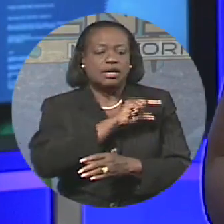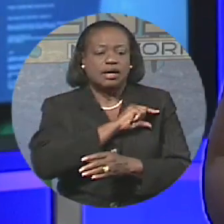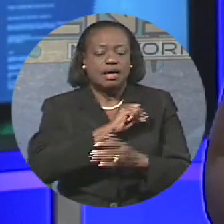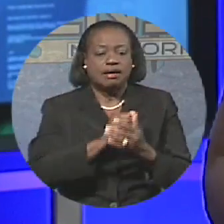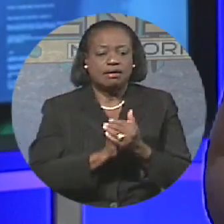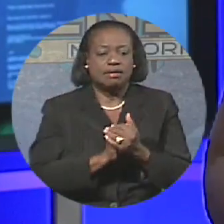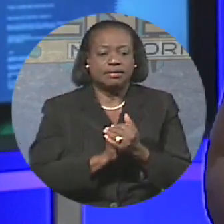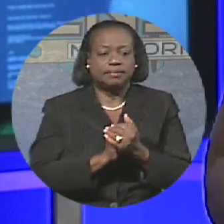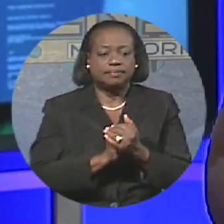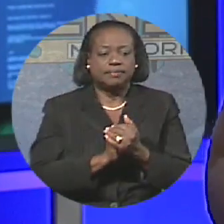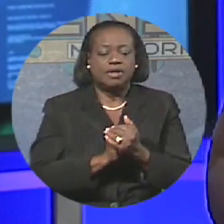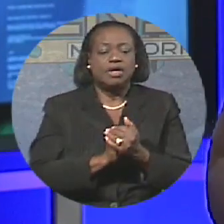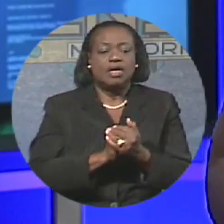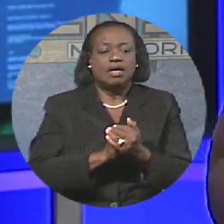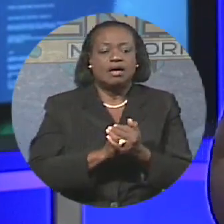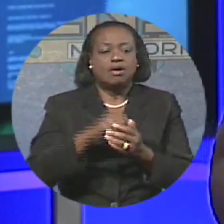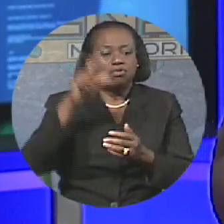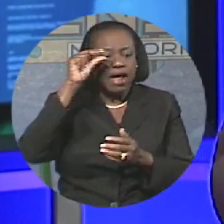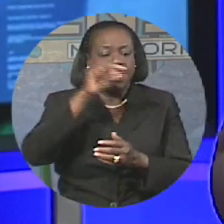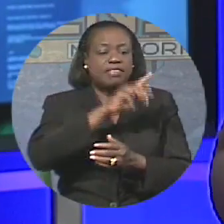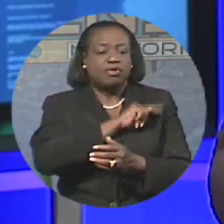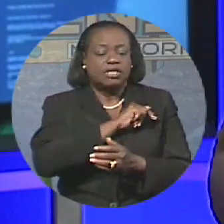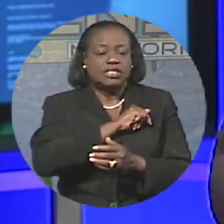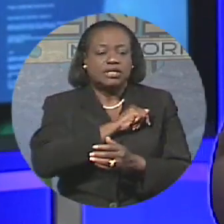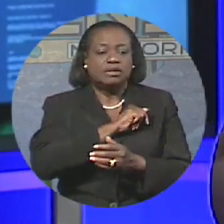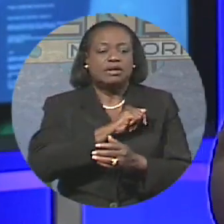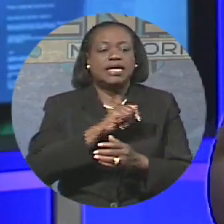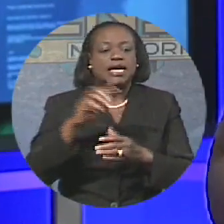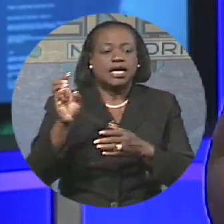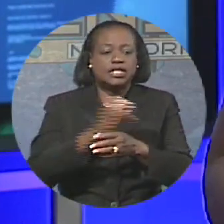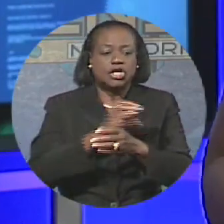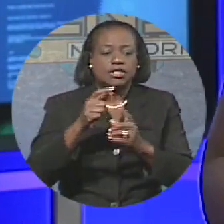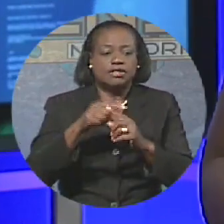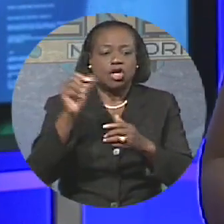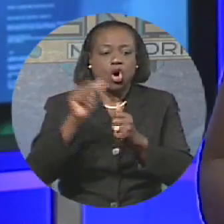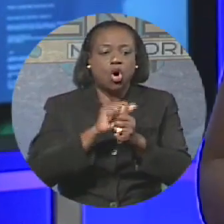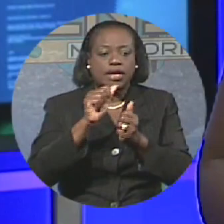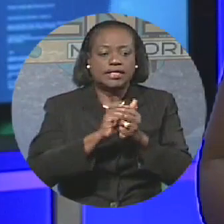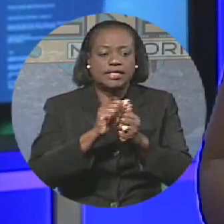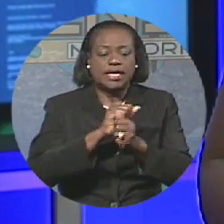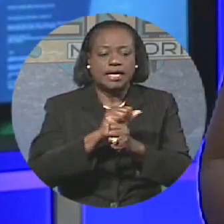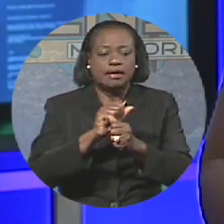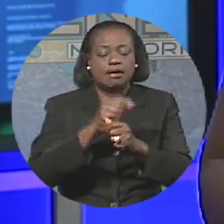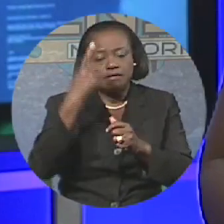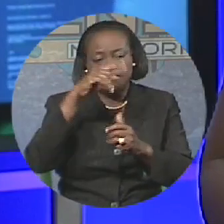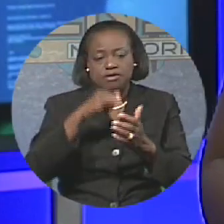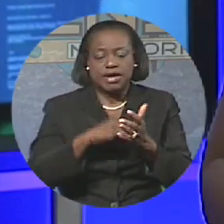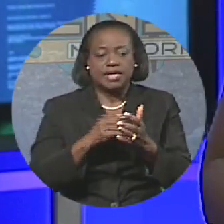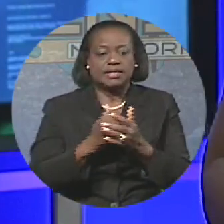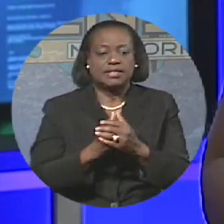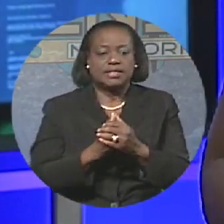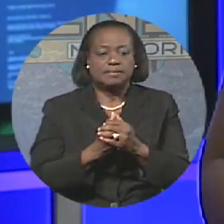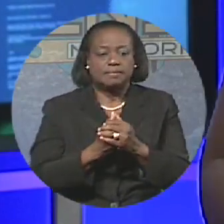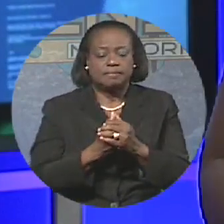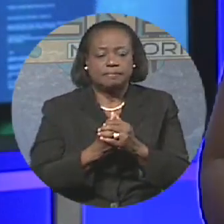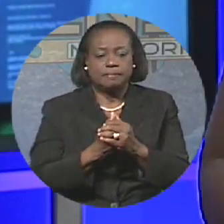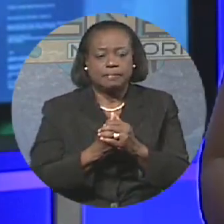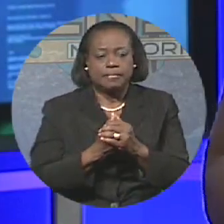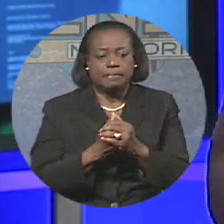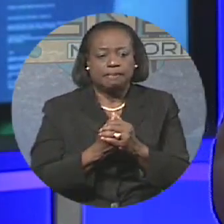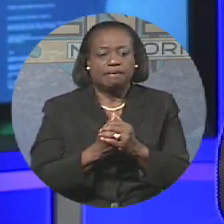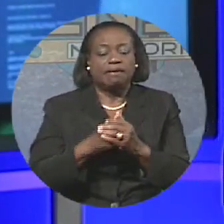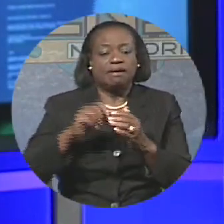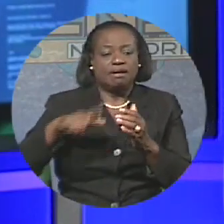firm Grant Thornton was engaged last November to conduct the audit after allegations were made by Moss against Cargill and